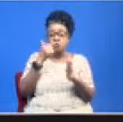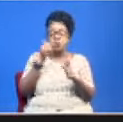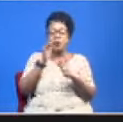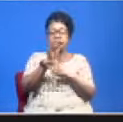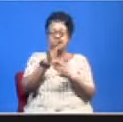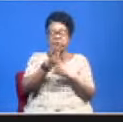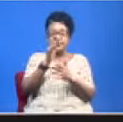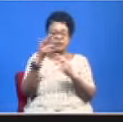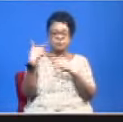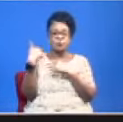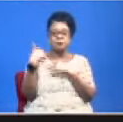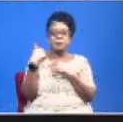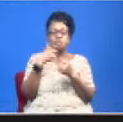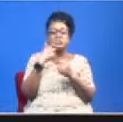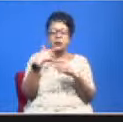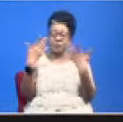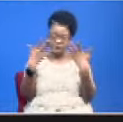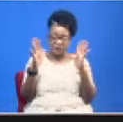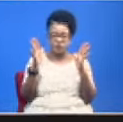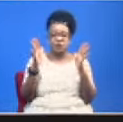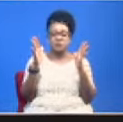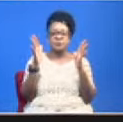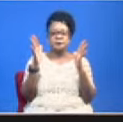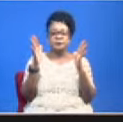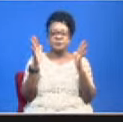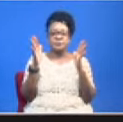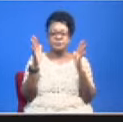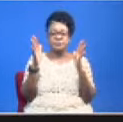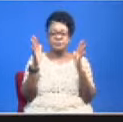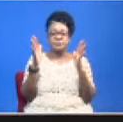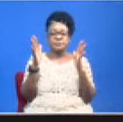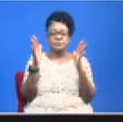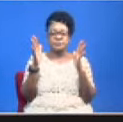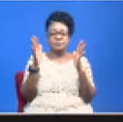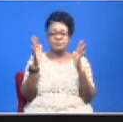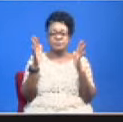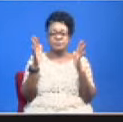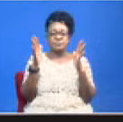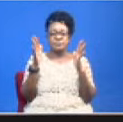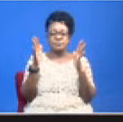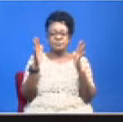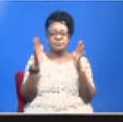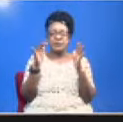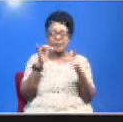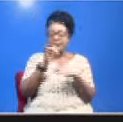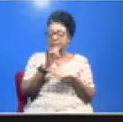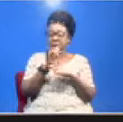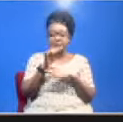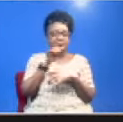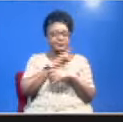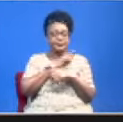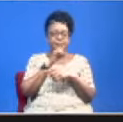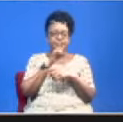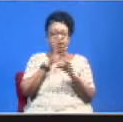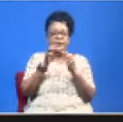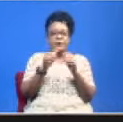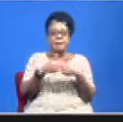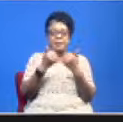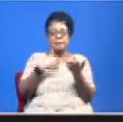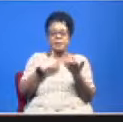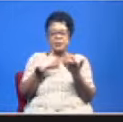duty to say that we have done it. A harmful man. Very harmful. If it were me, I